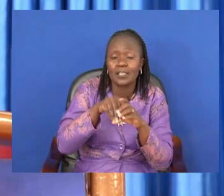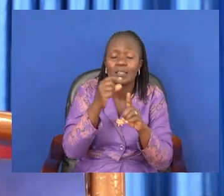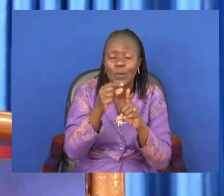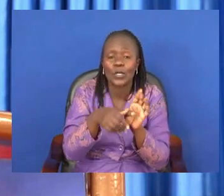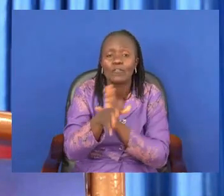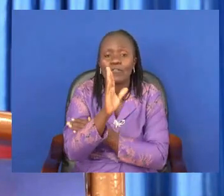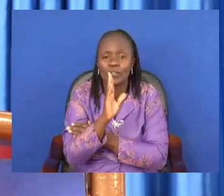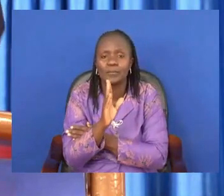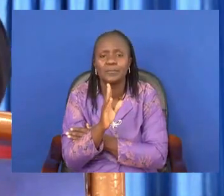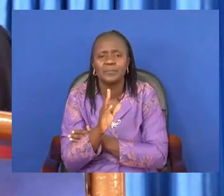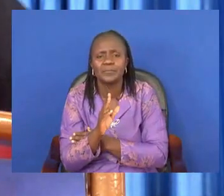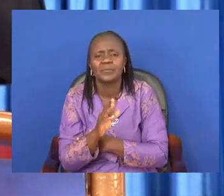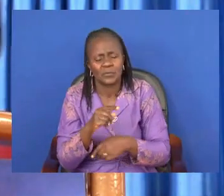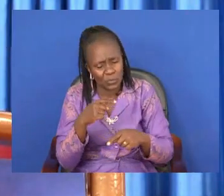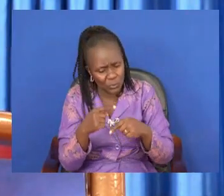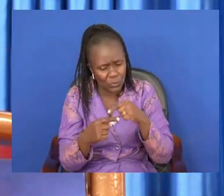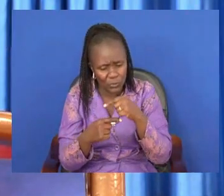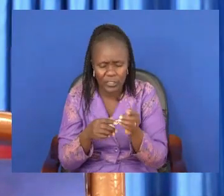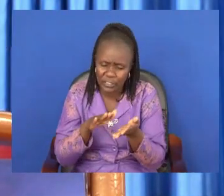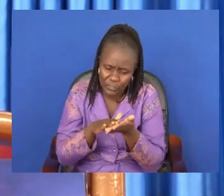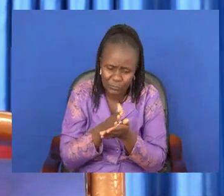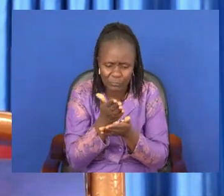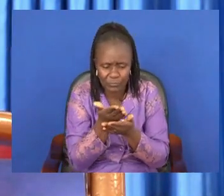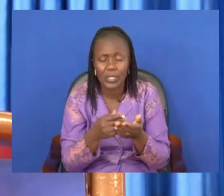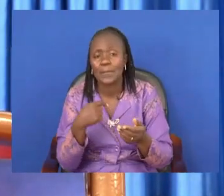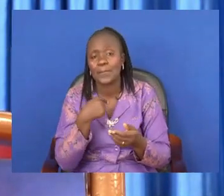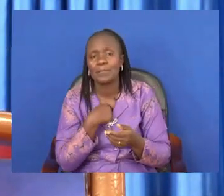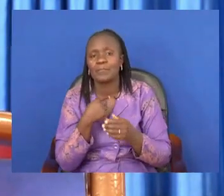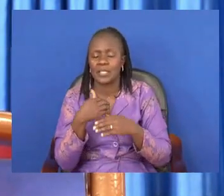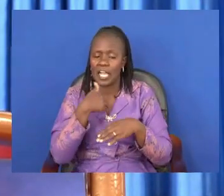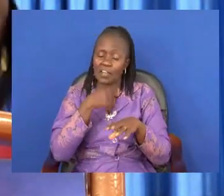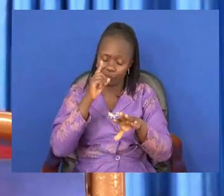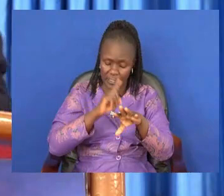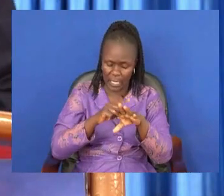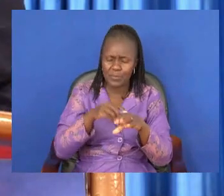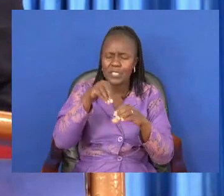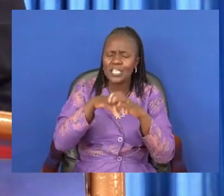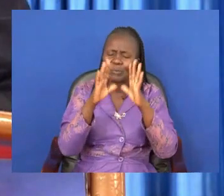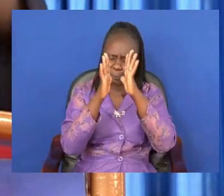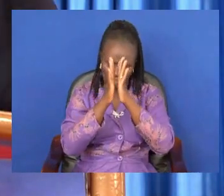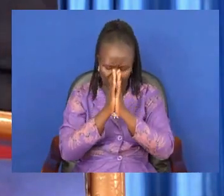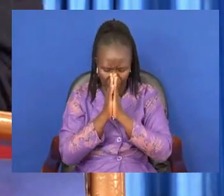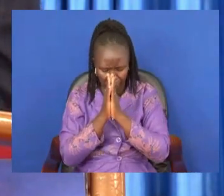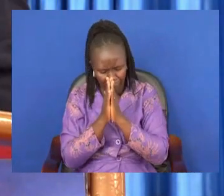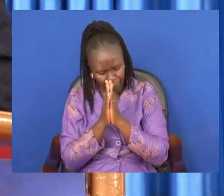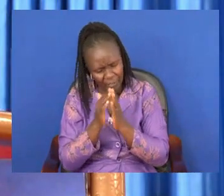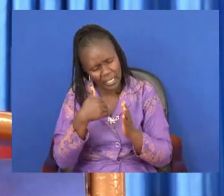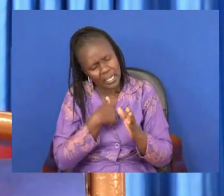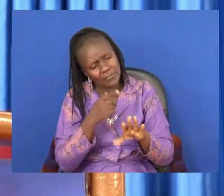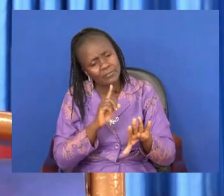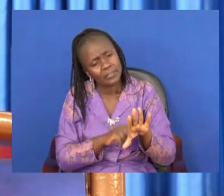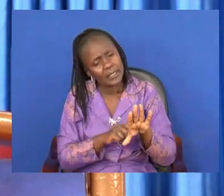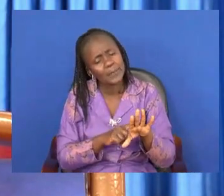and the word of God is continually shaping me. He also spent time in prayers. Spend time in